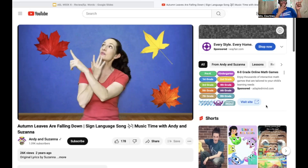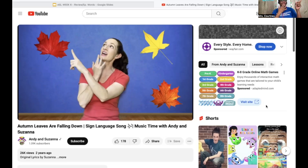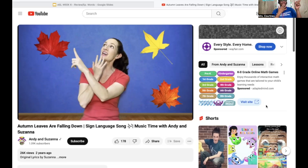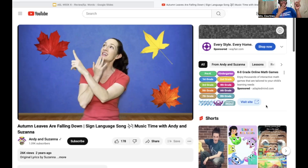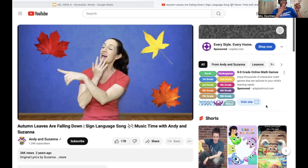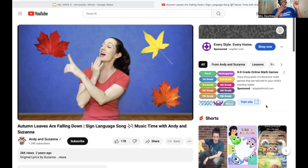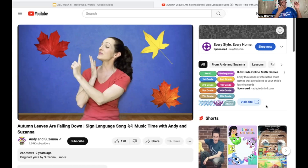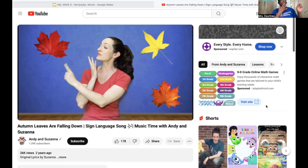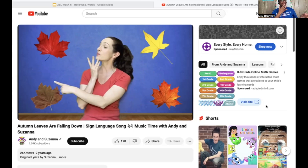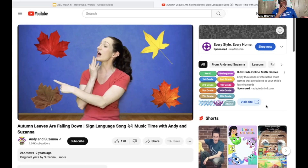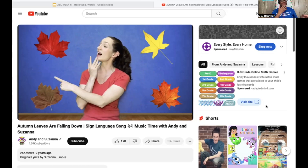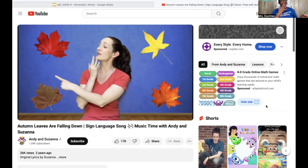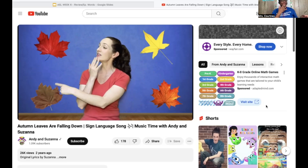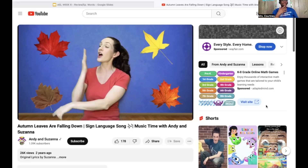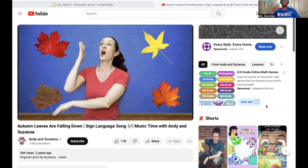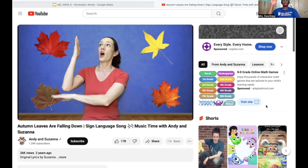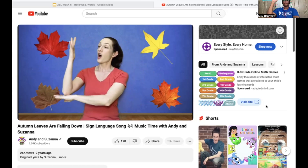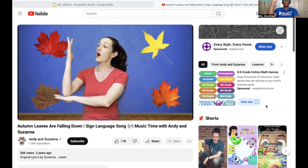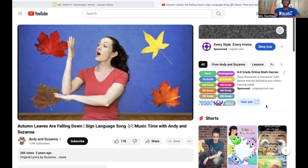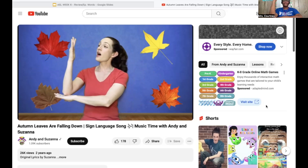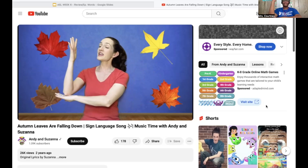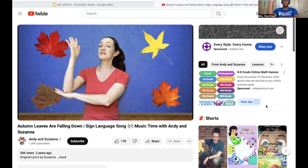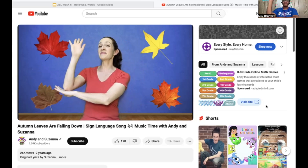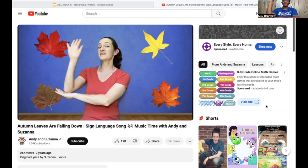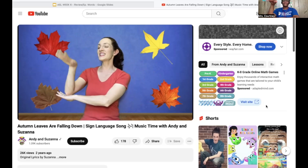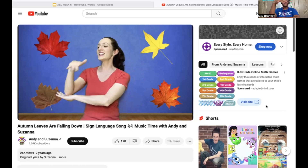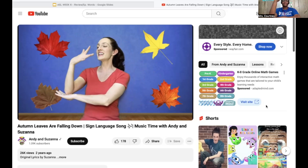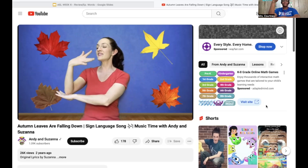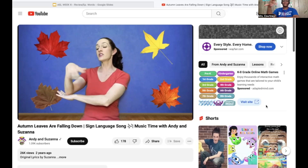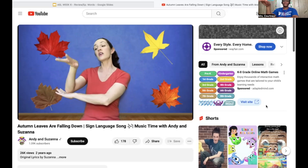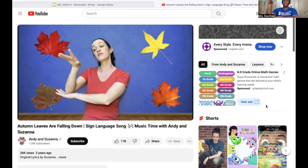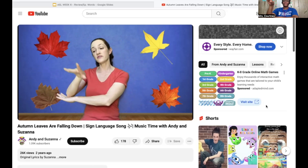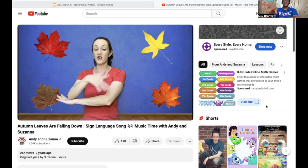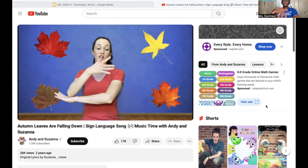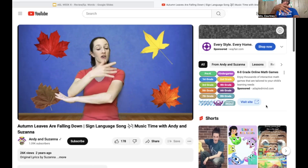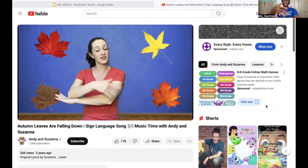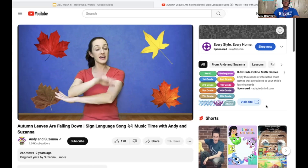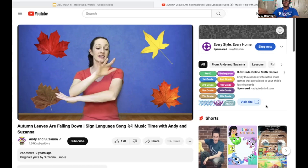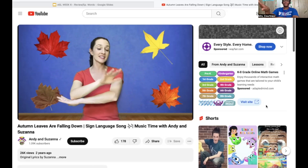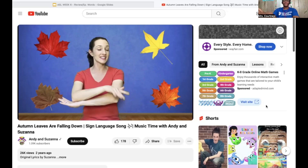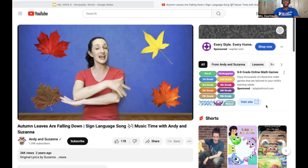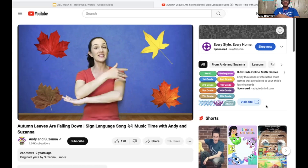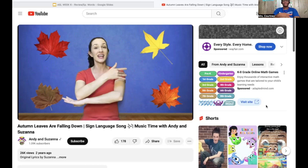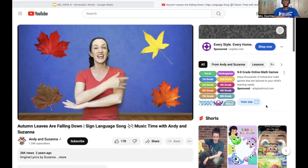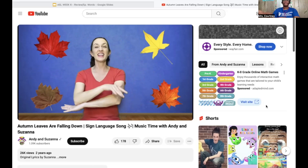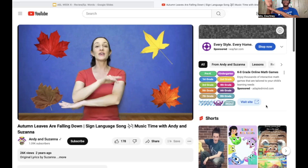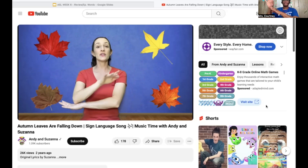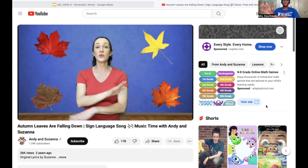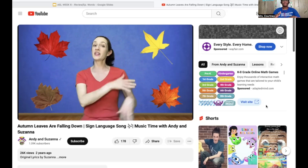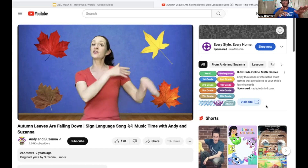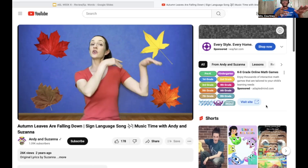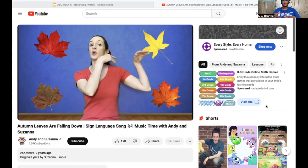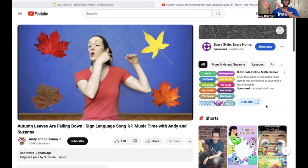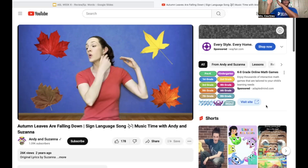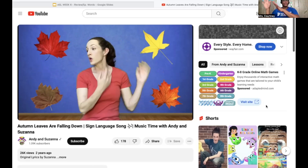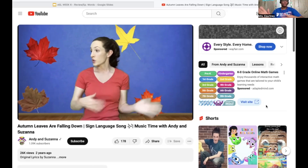and red and brown. Autumn leaves are falling down. Hear the